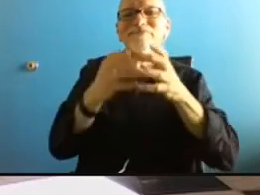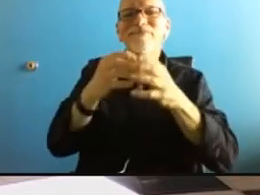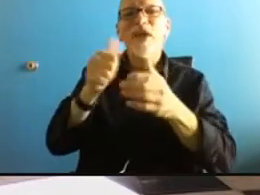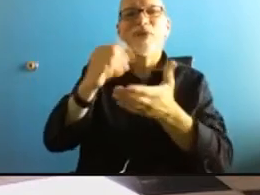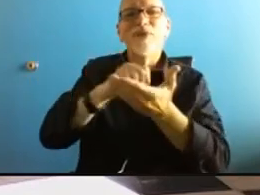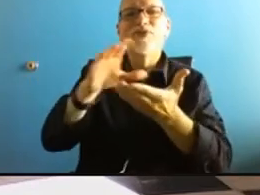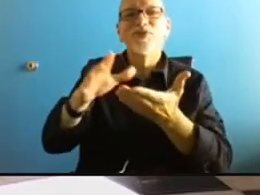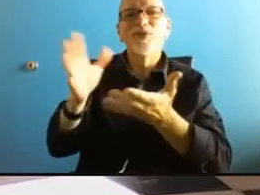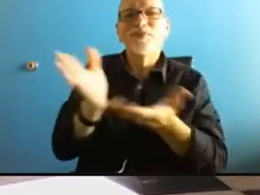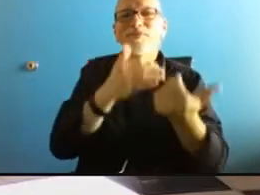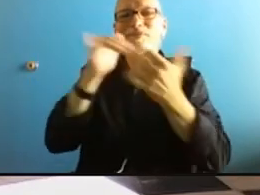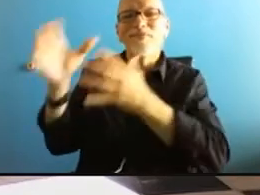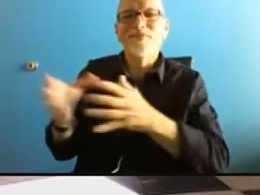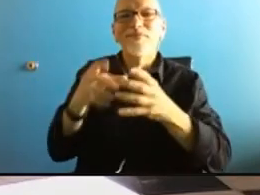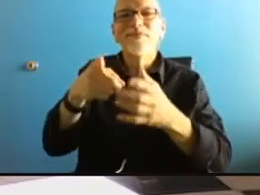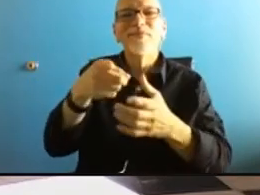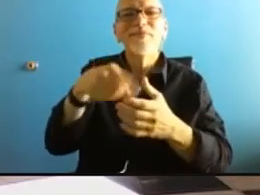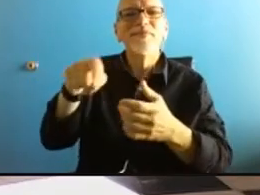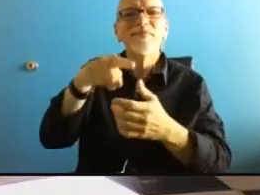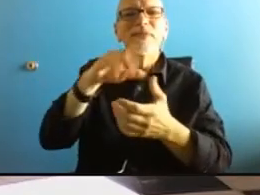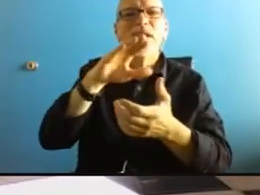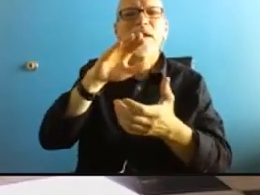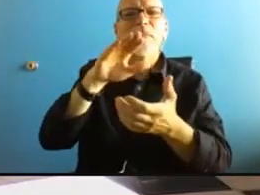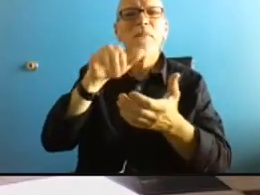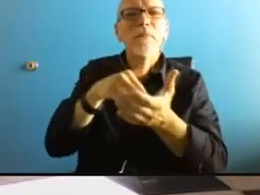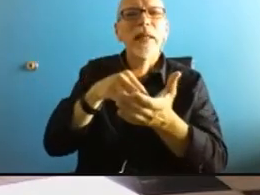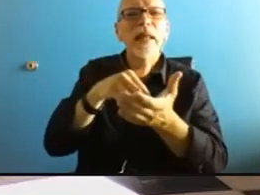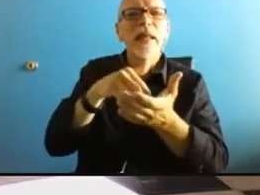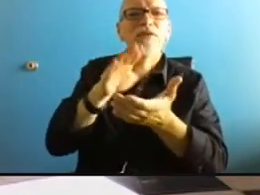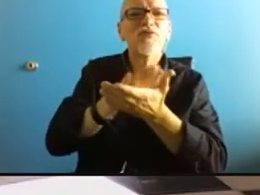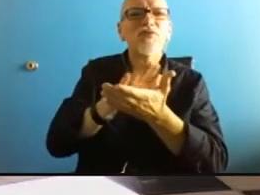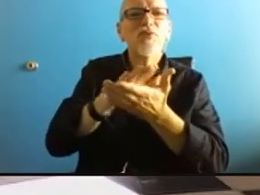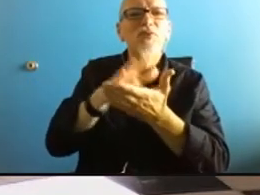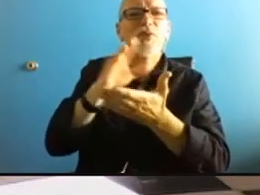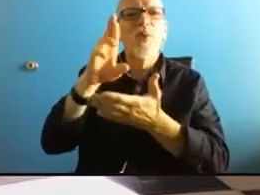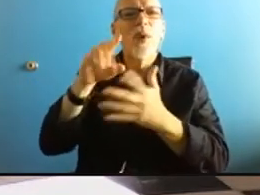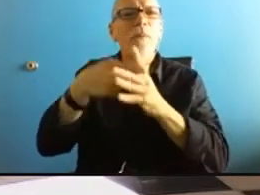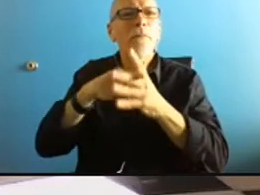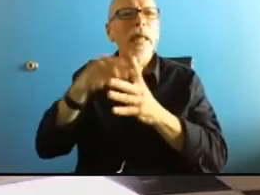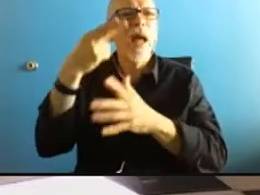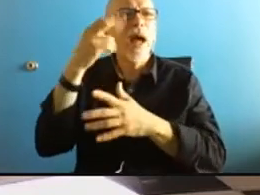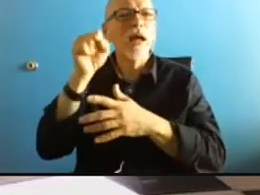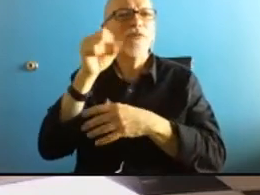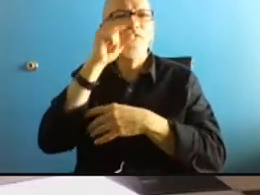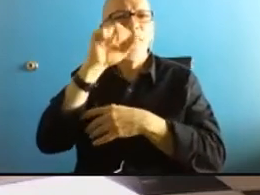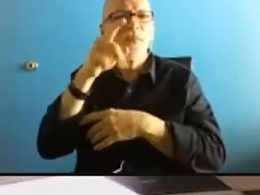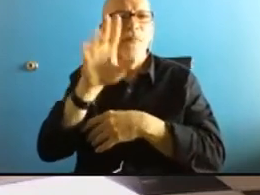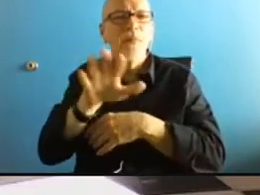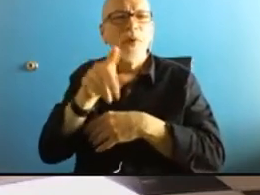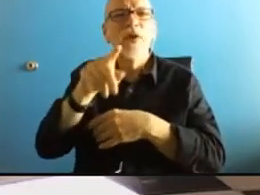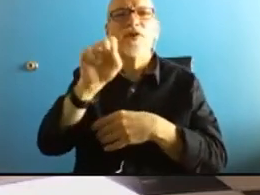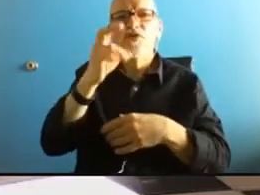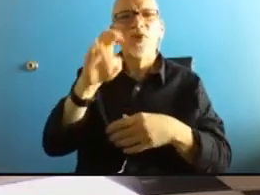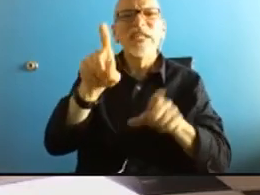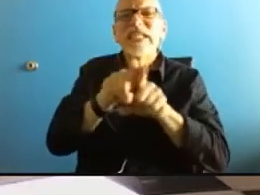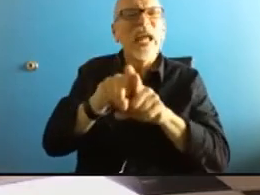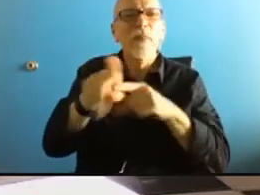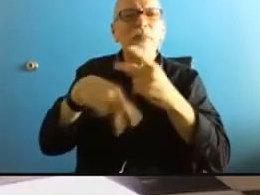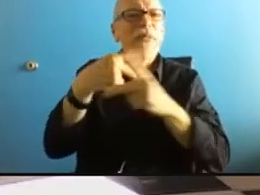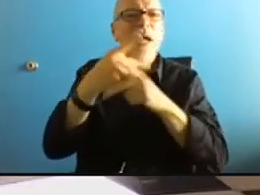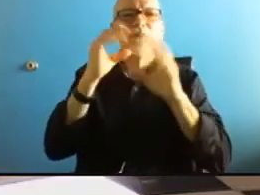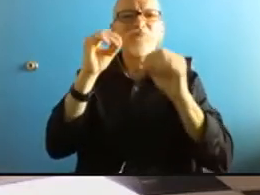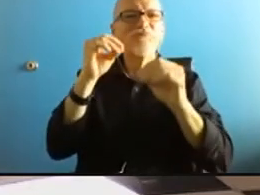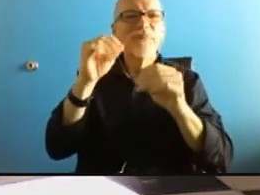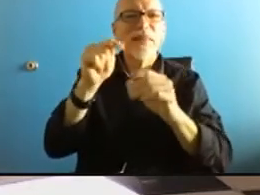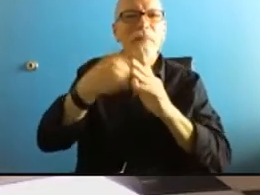were middle and lower high school students that came in. And Shireen did the same level of instruction at the beginning.